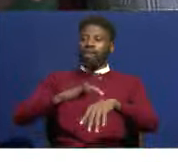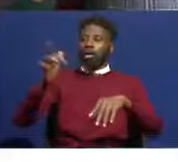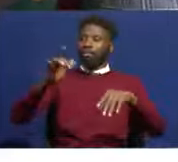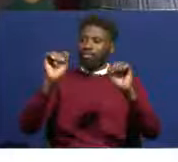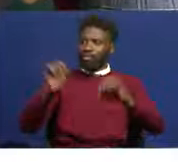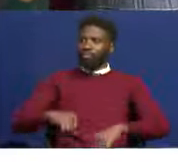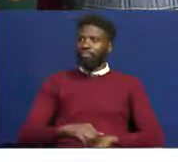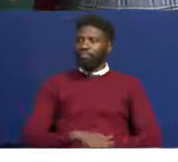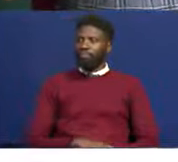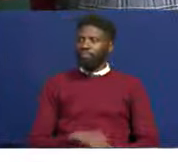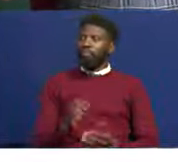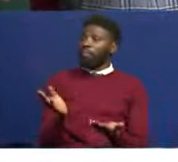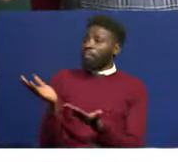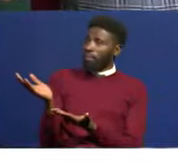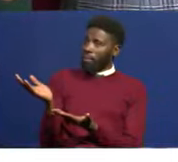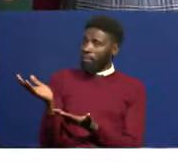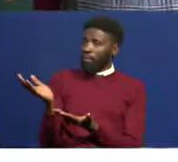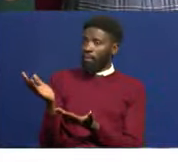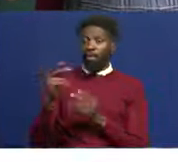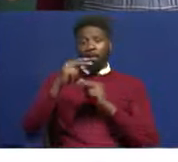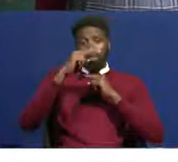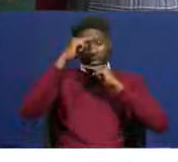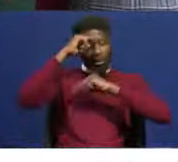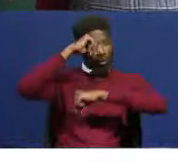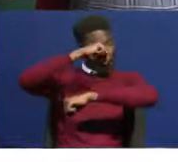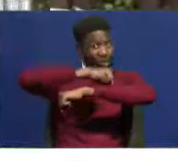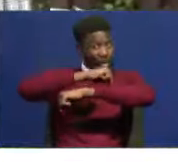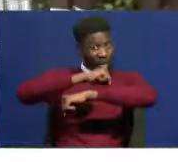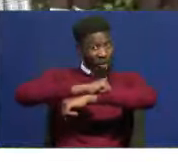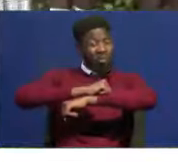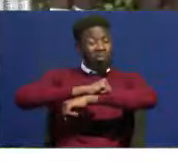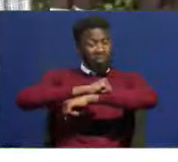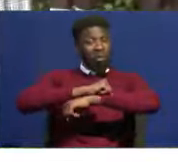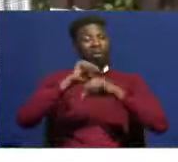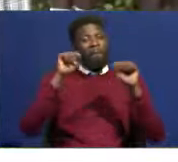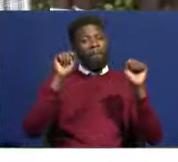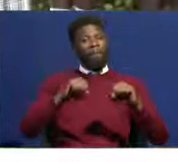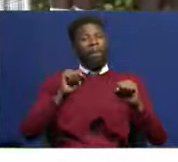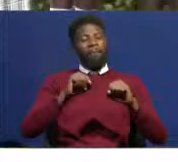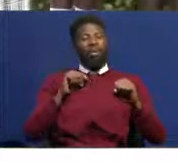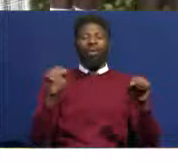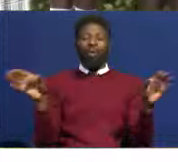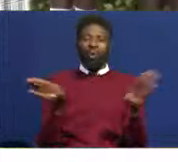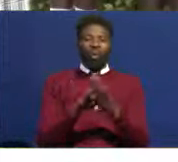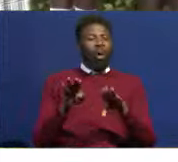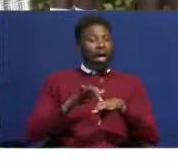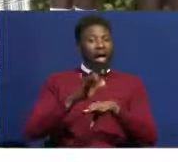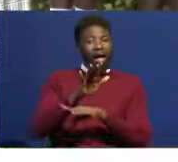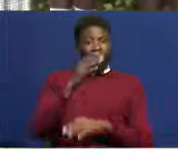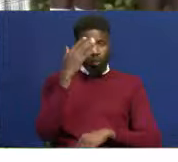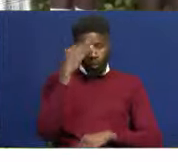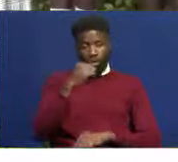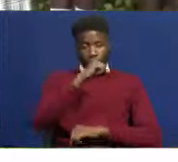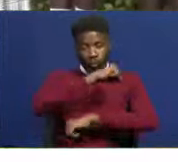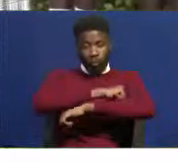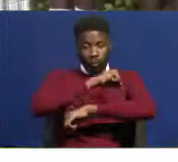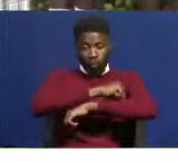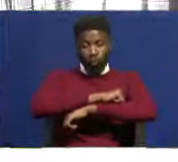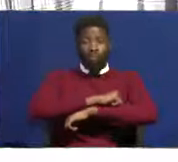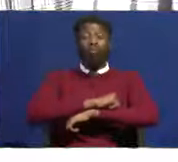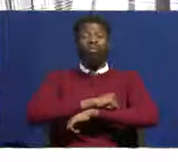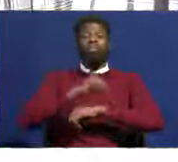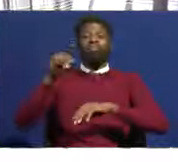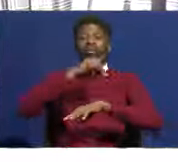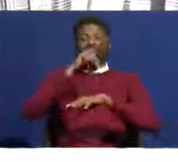The debt burden in schools could see secondary schools close ahead of the schedule, with schools head decrying further delays in disbursement of